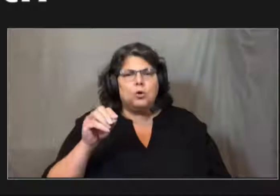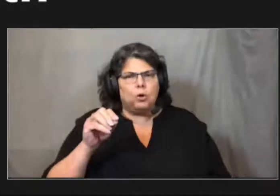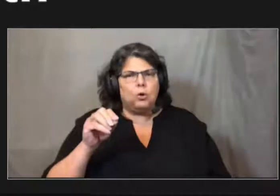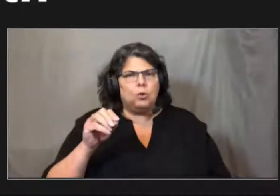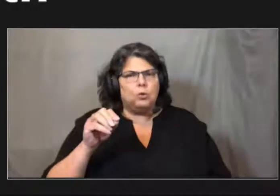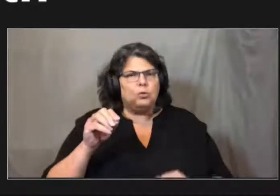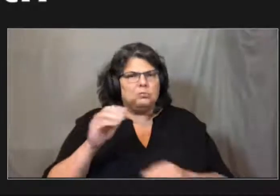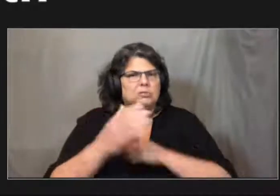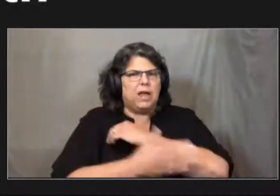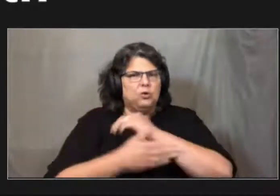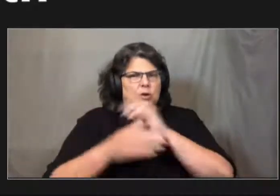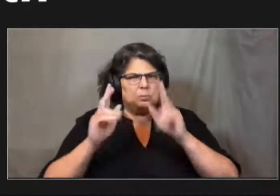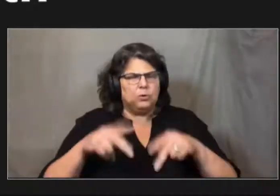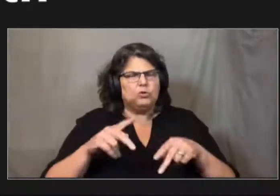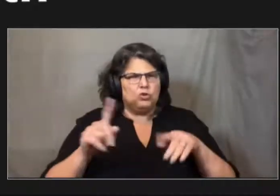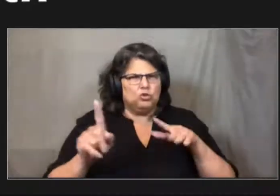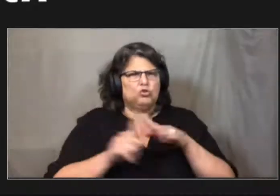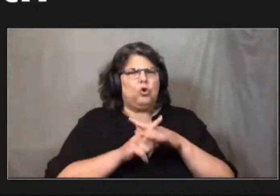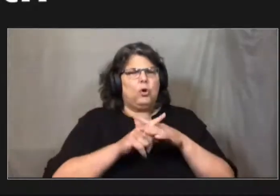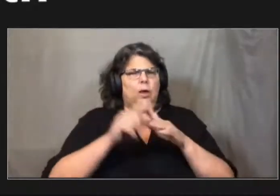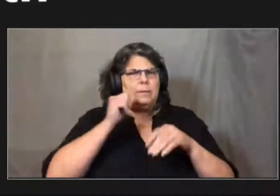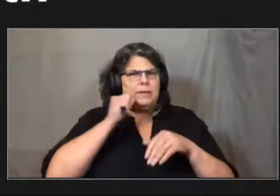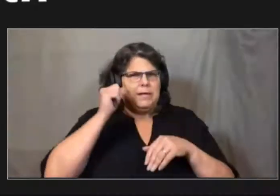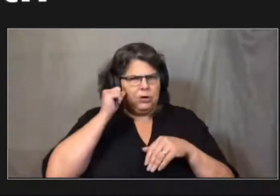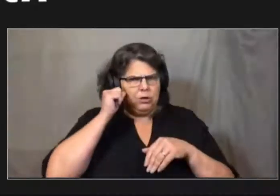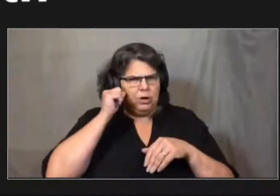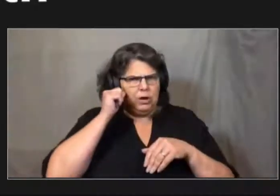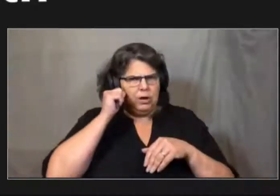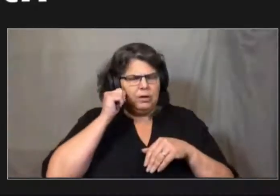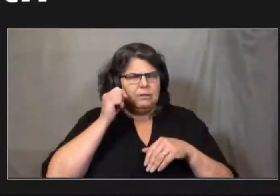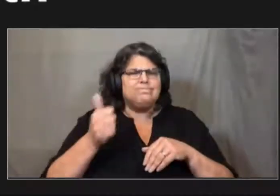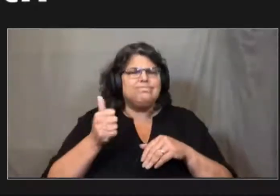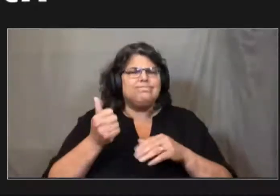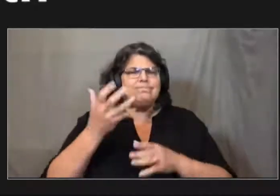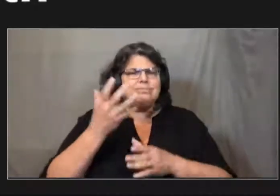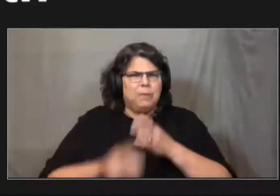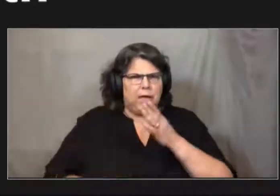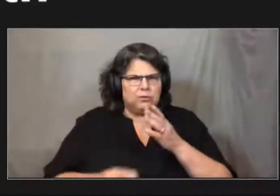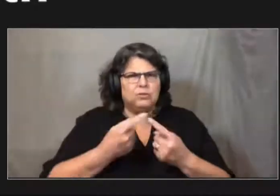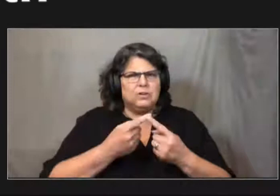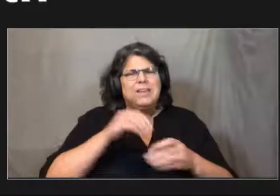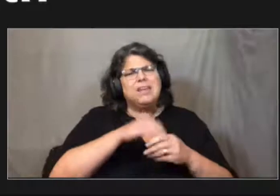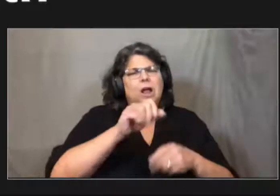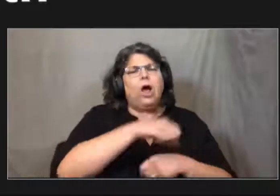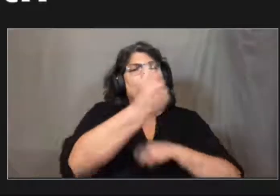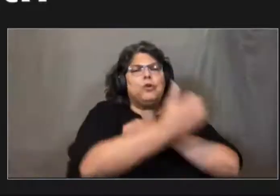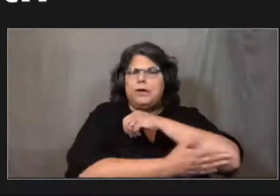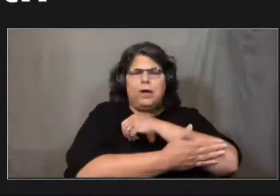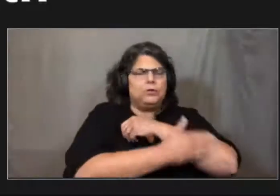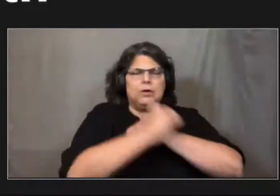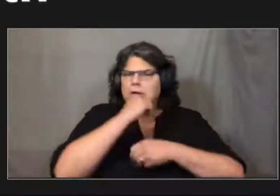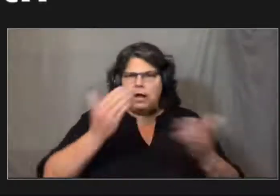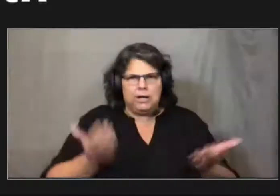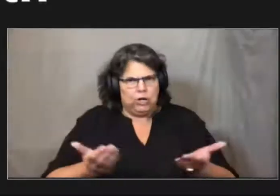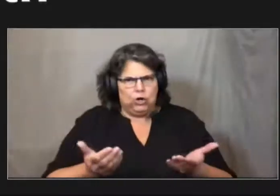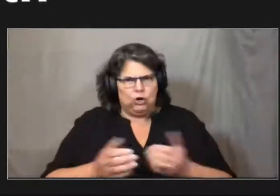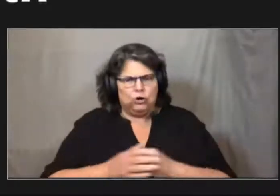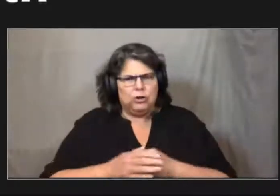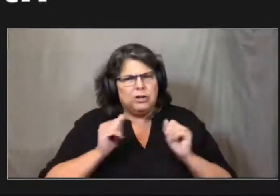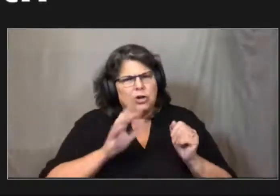up on the dashboard yesterday as having passed away out of county. And I'm wondering if you could talk a little bit about that and